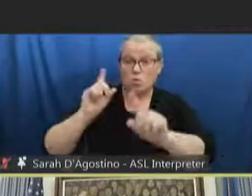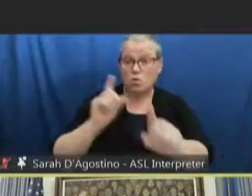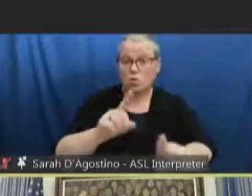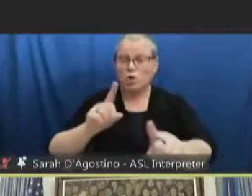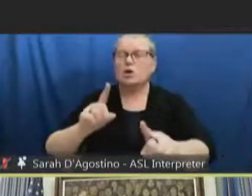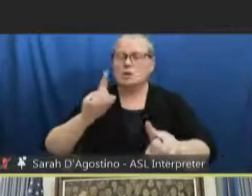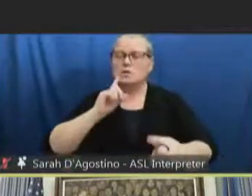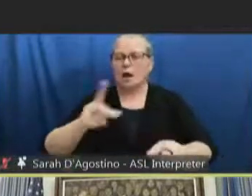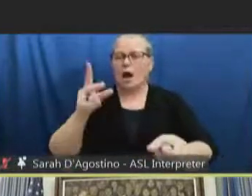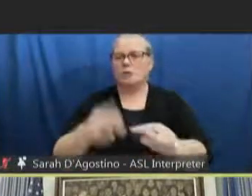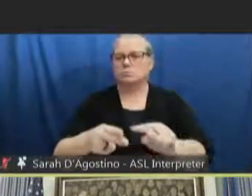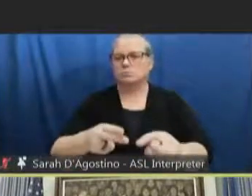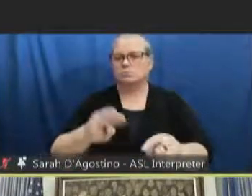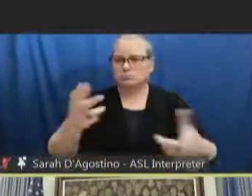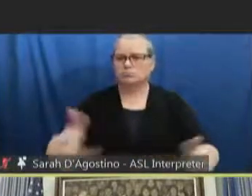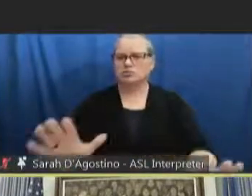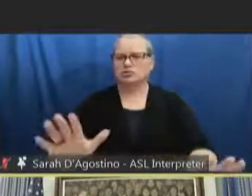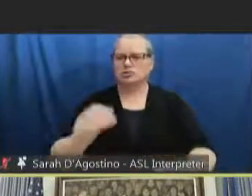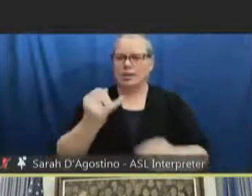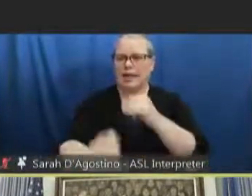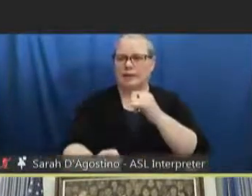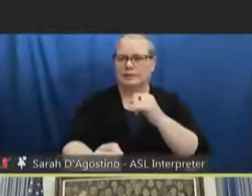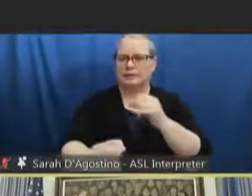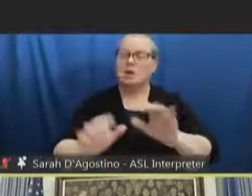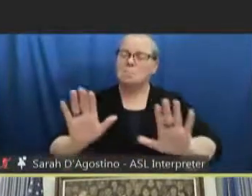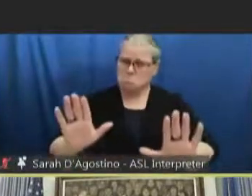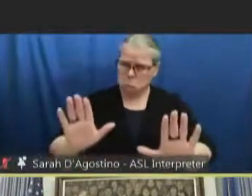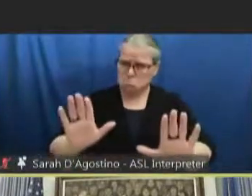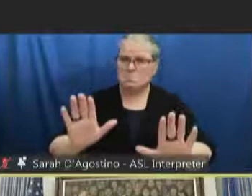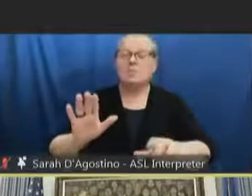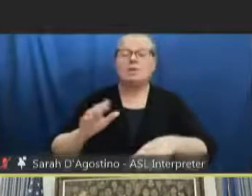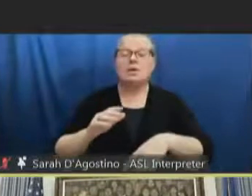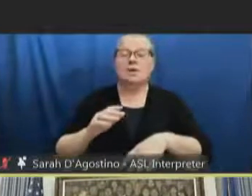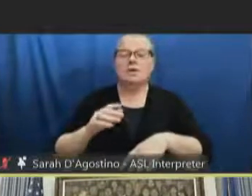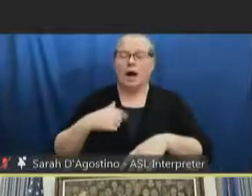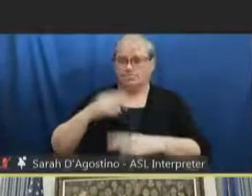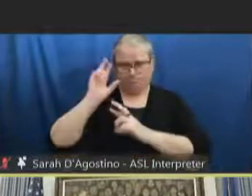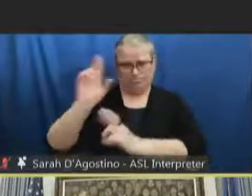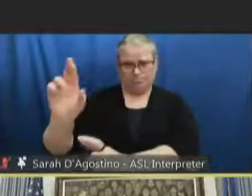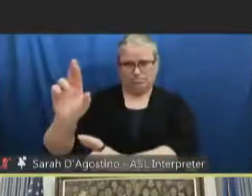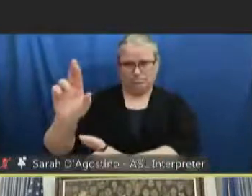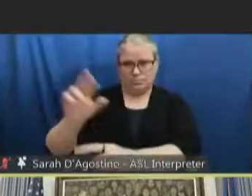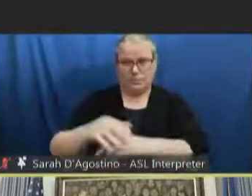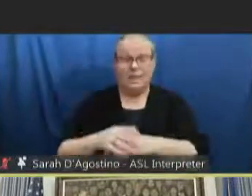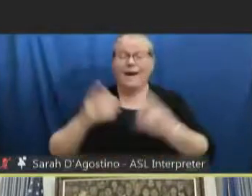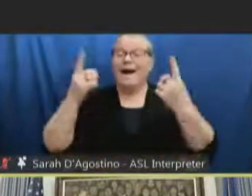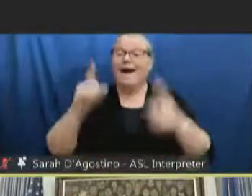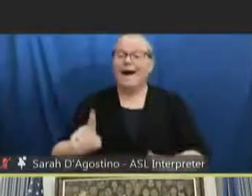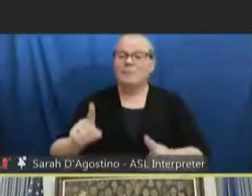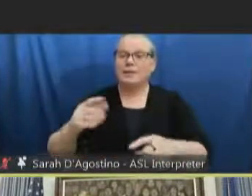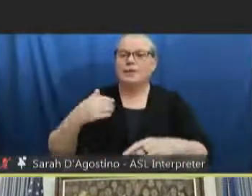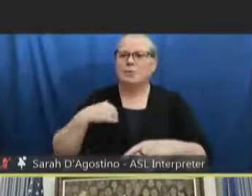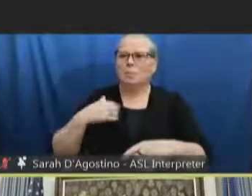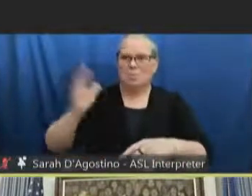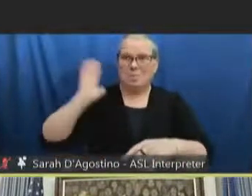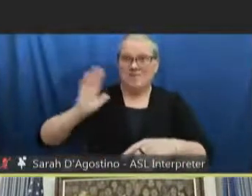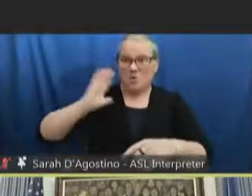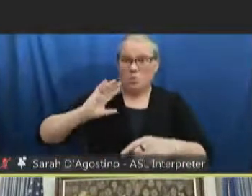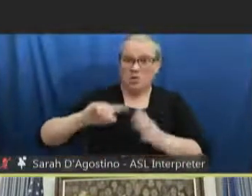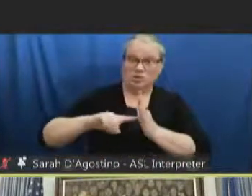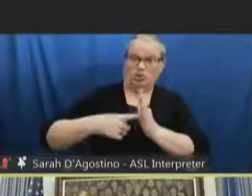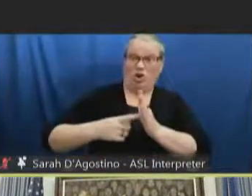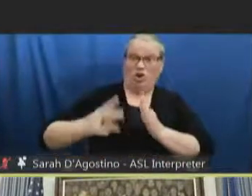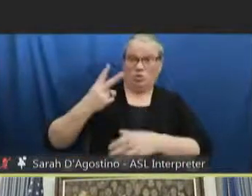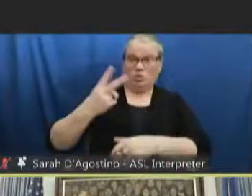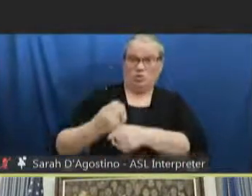I want their input on these last remaining executive orders. We've gone from well over 300, now it's down at